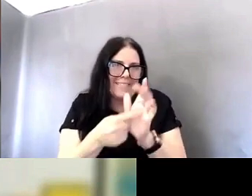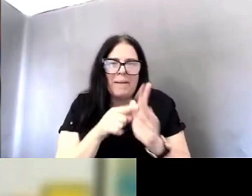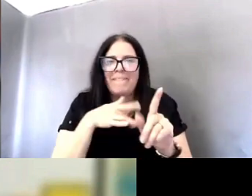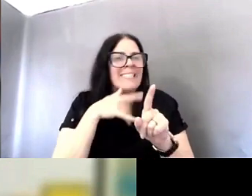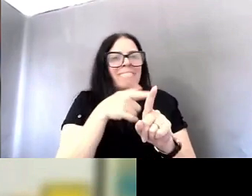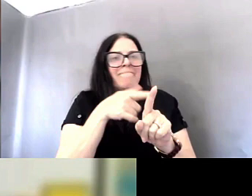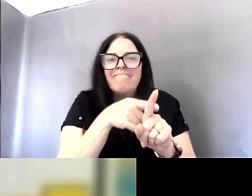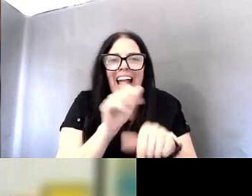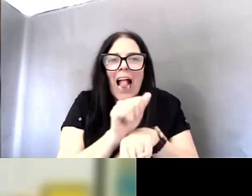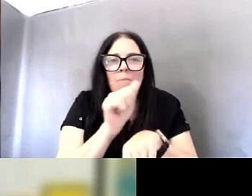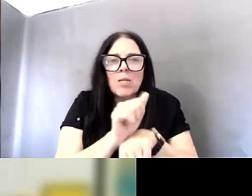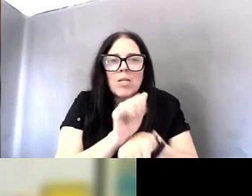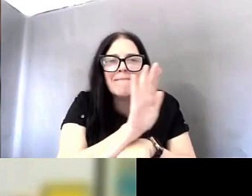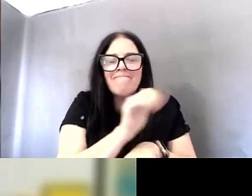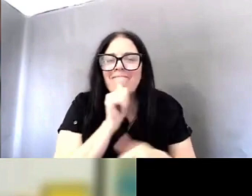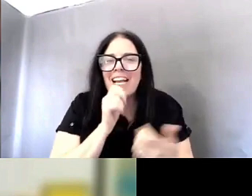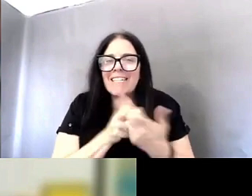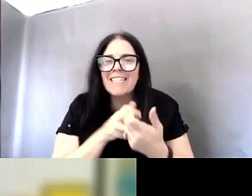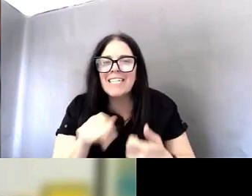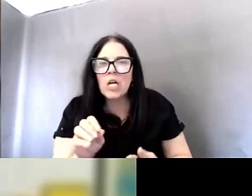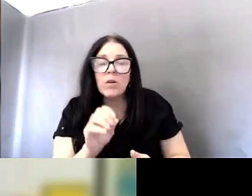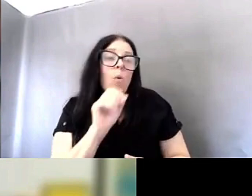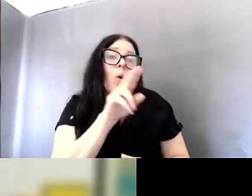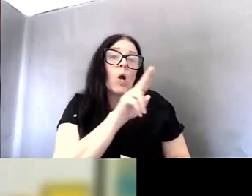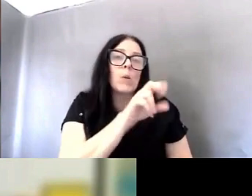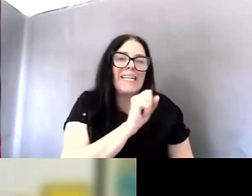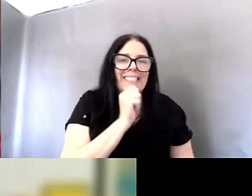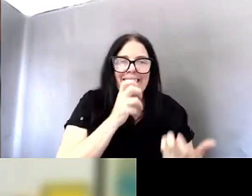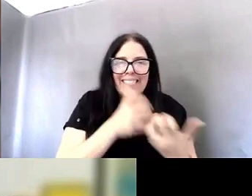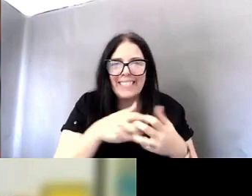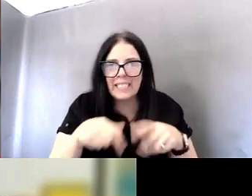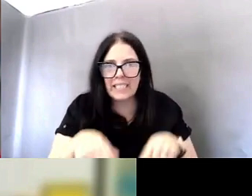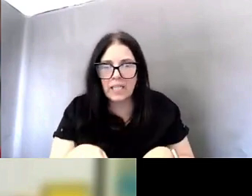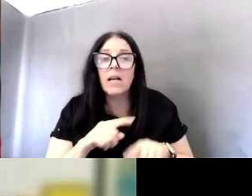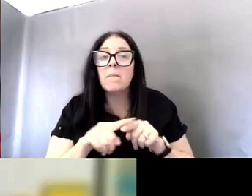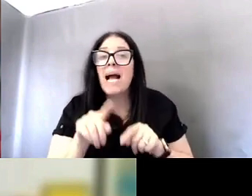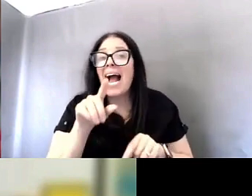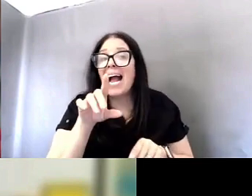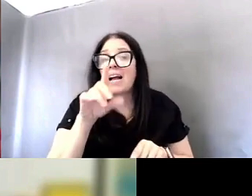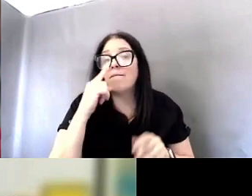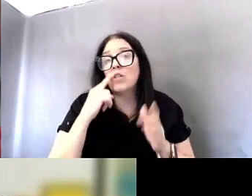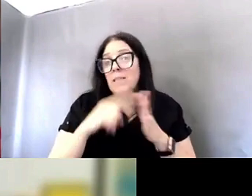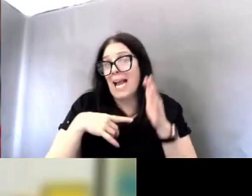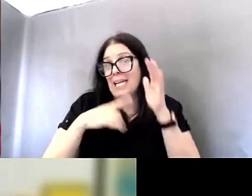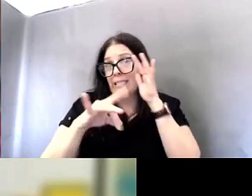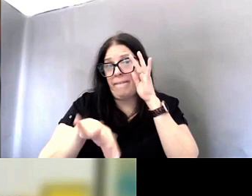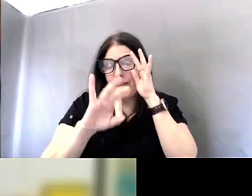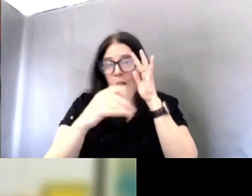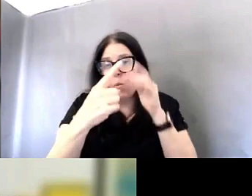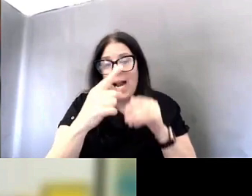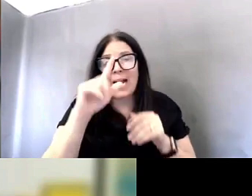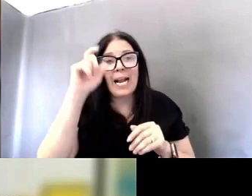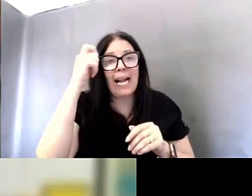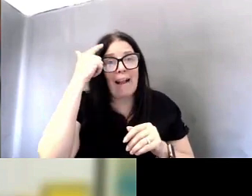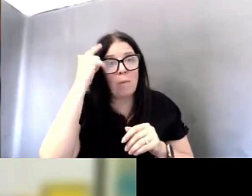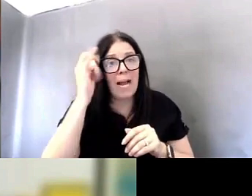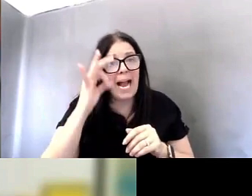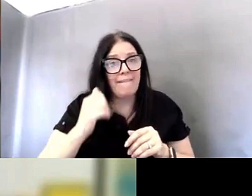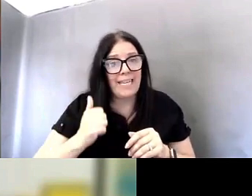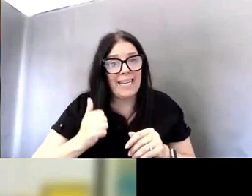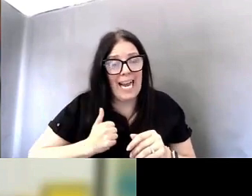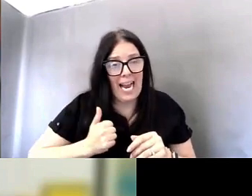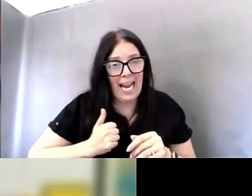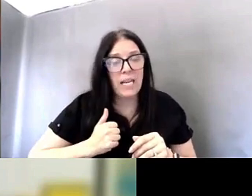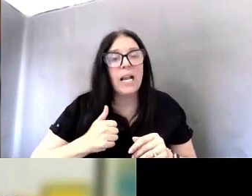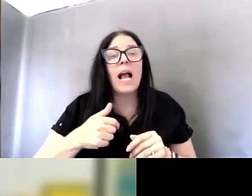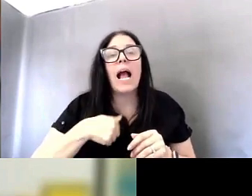need. I found a couple of great things, for example, from the Government of Canada. They allow